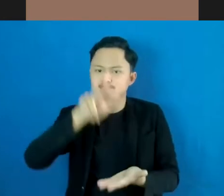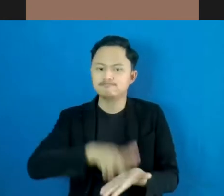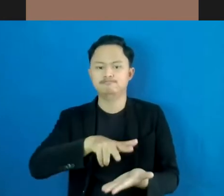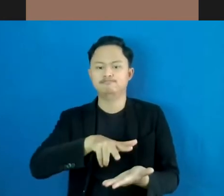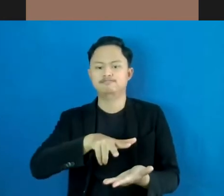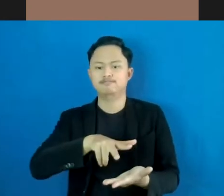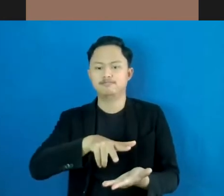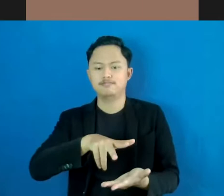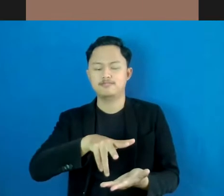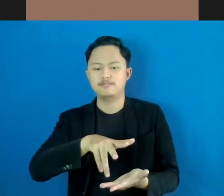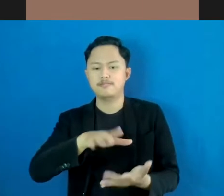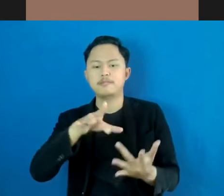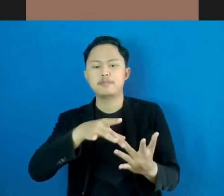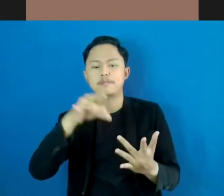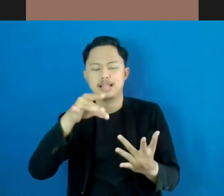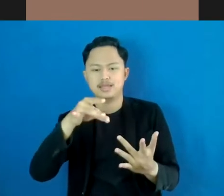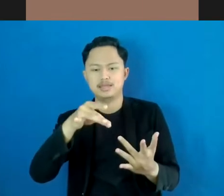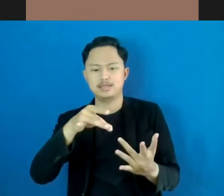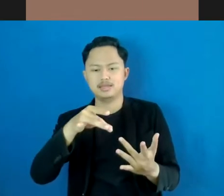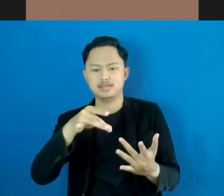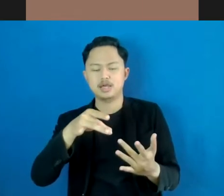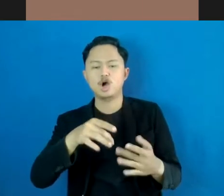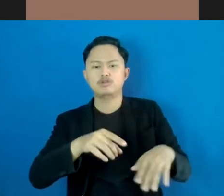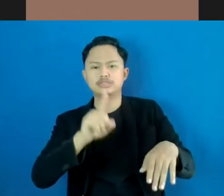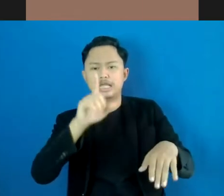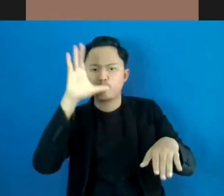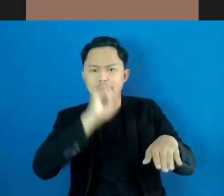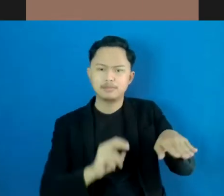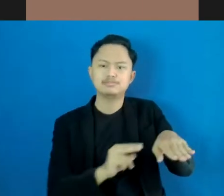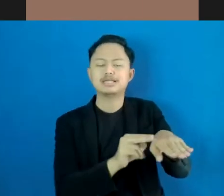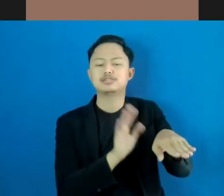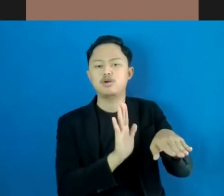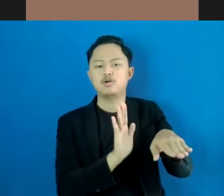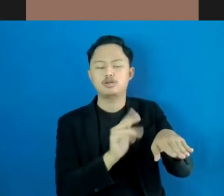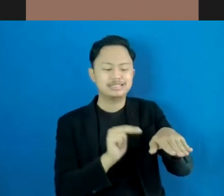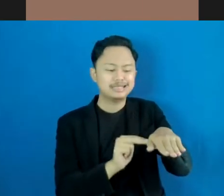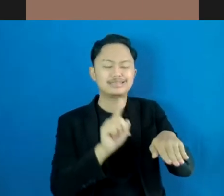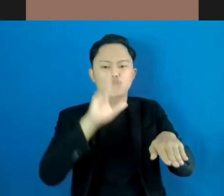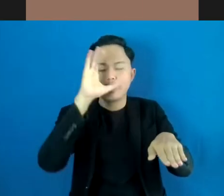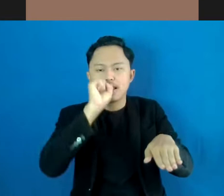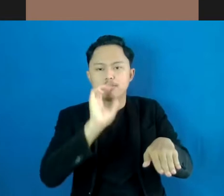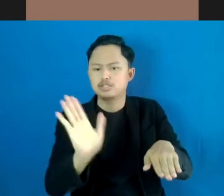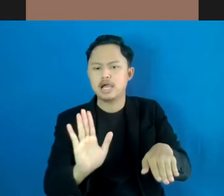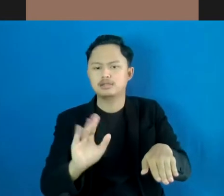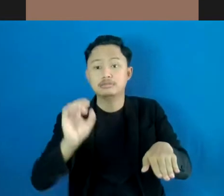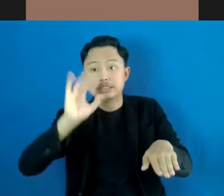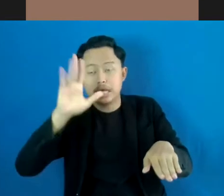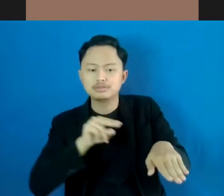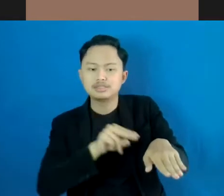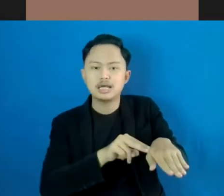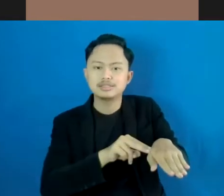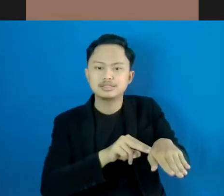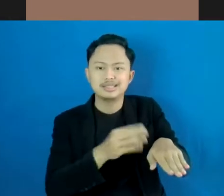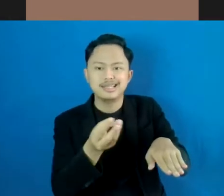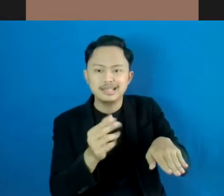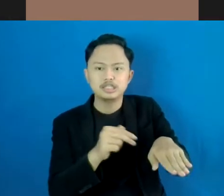only for the overnight charging only? That's is not quite possible in our operation. So can you explain